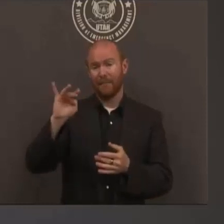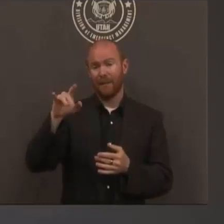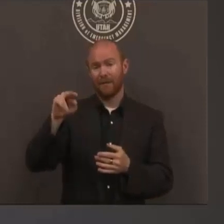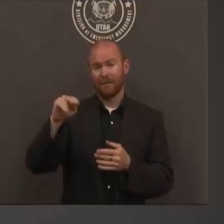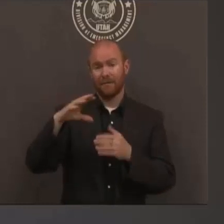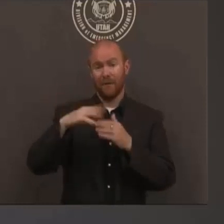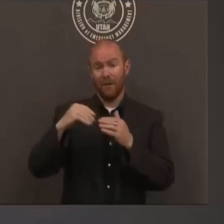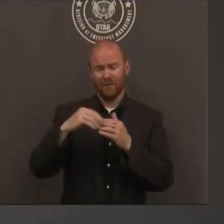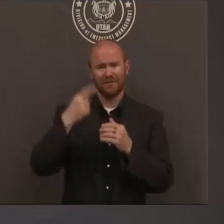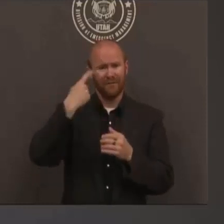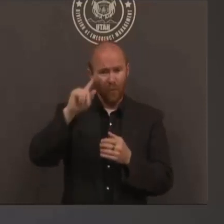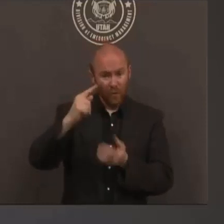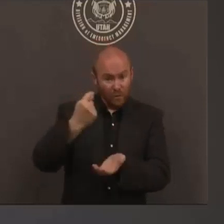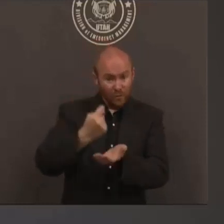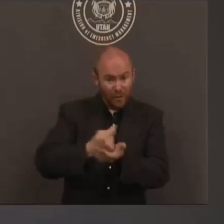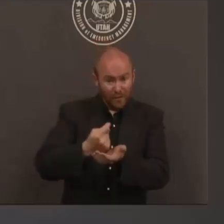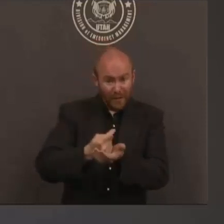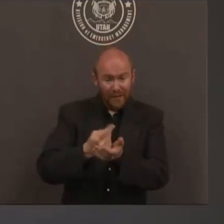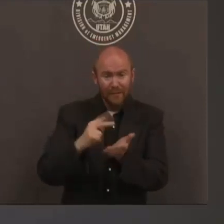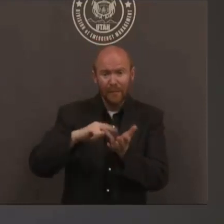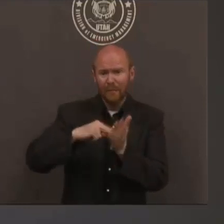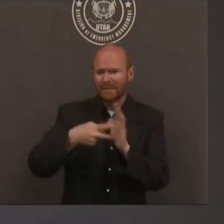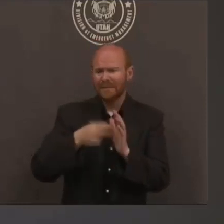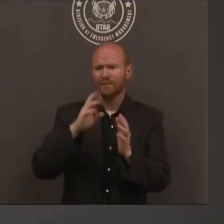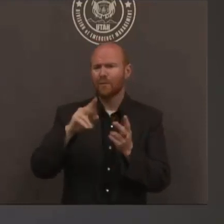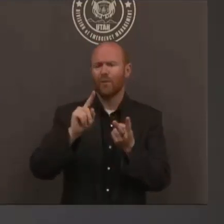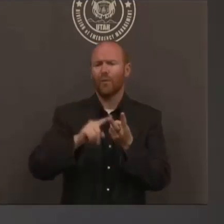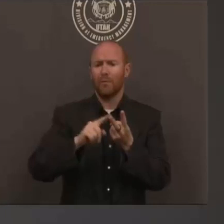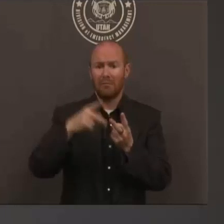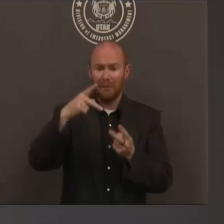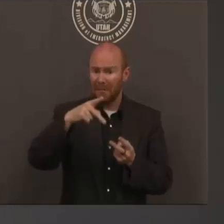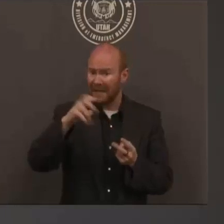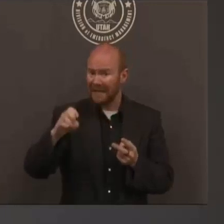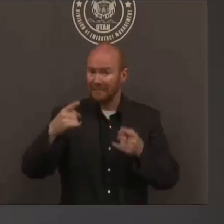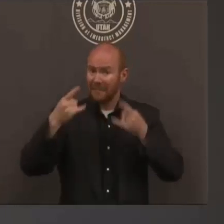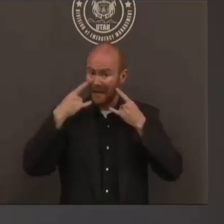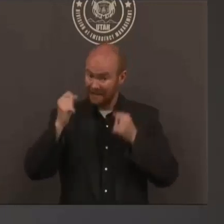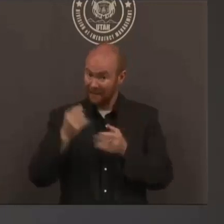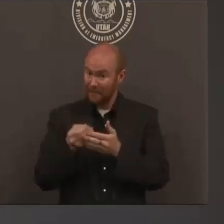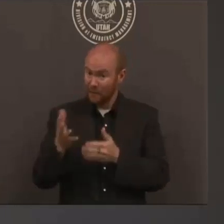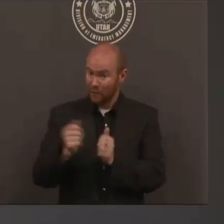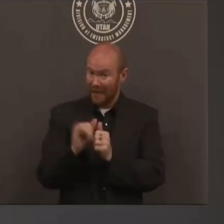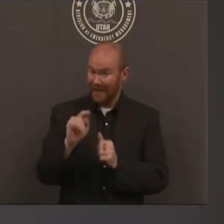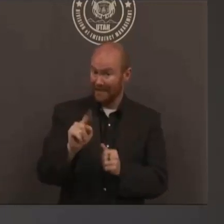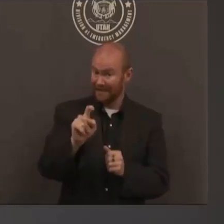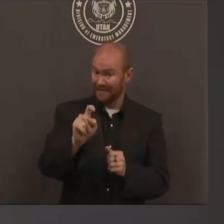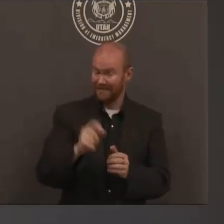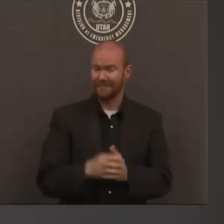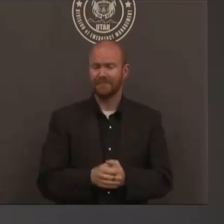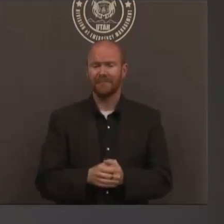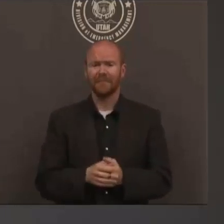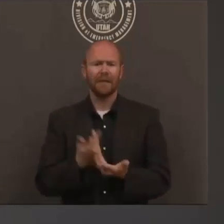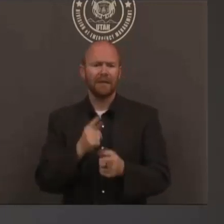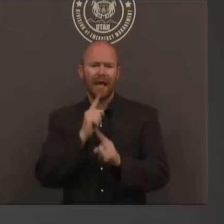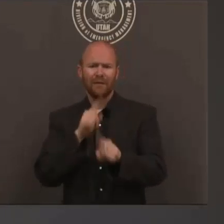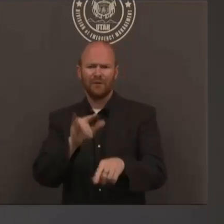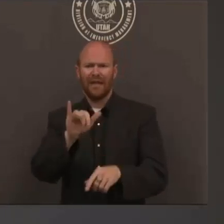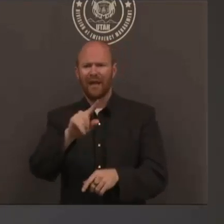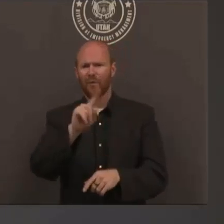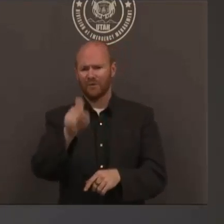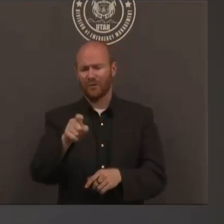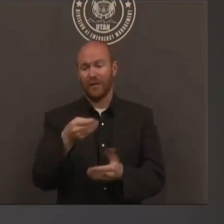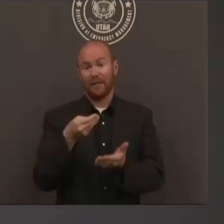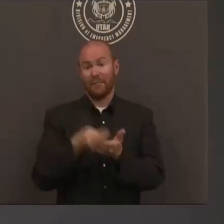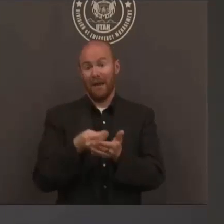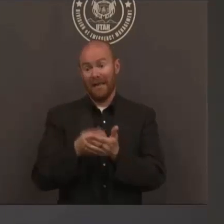would you also be using it for PPE and other sorts of things? I think in answer to your question, that the money being set